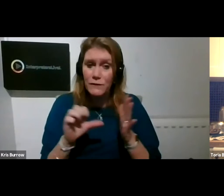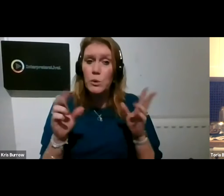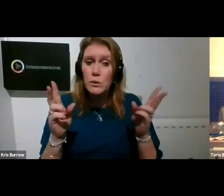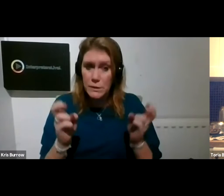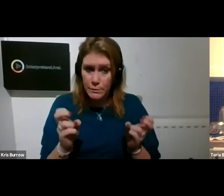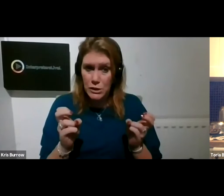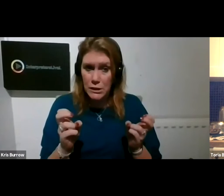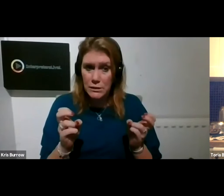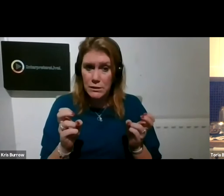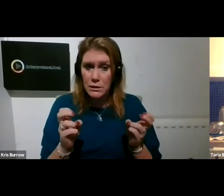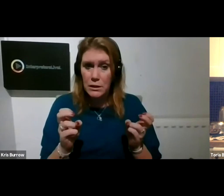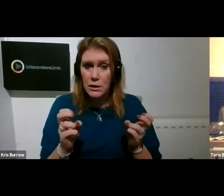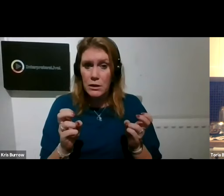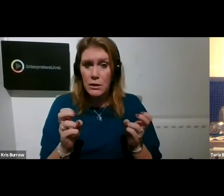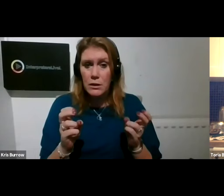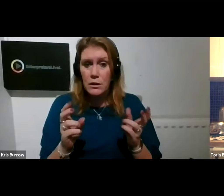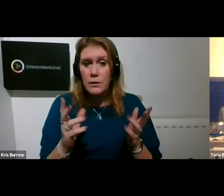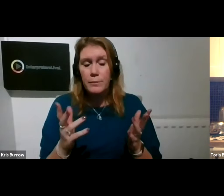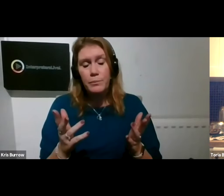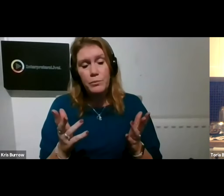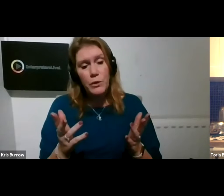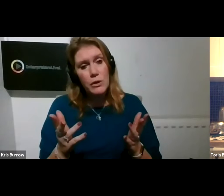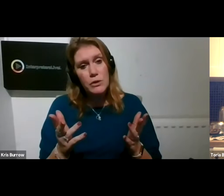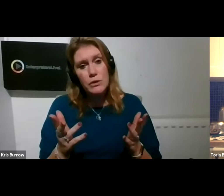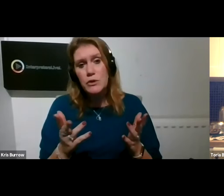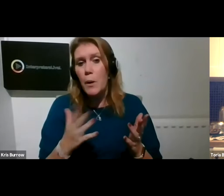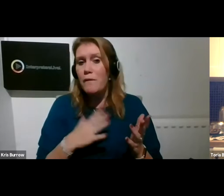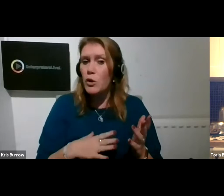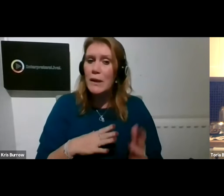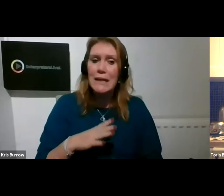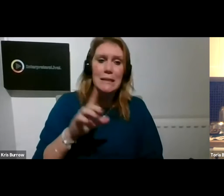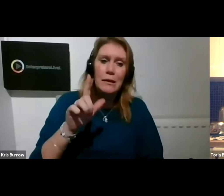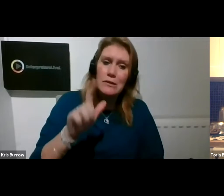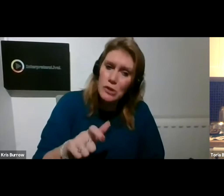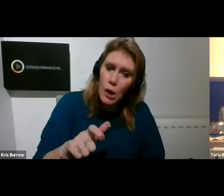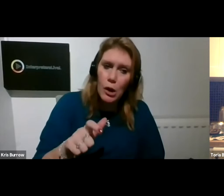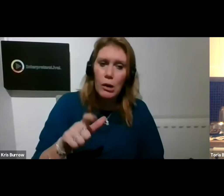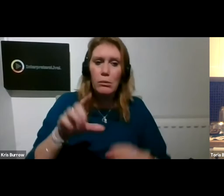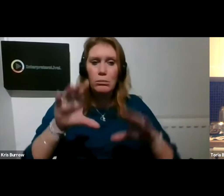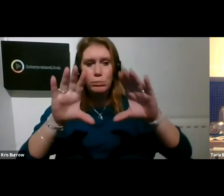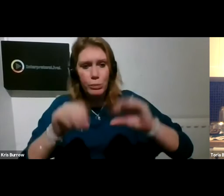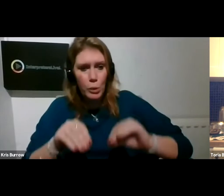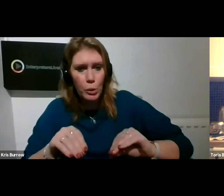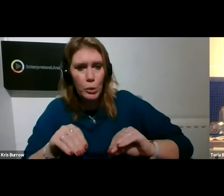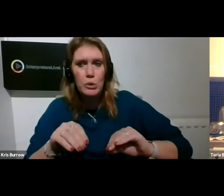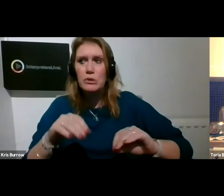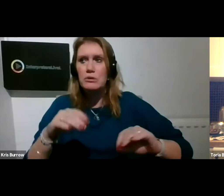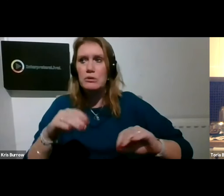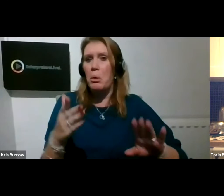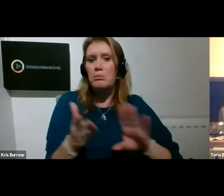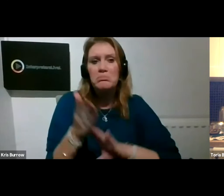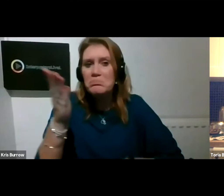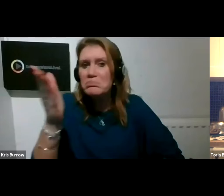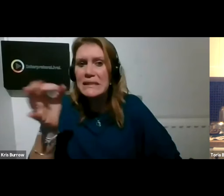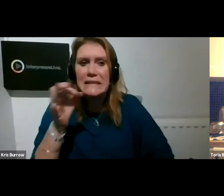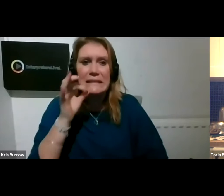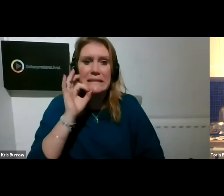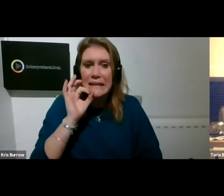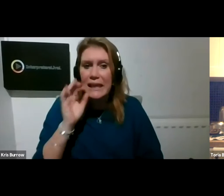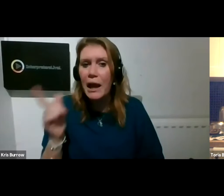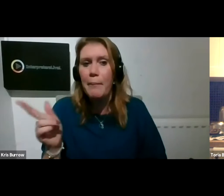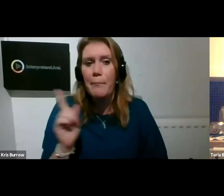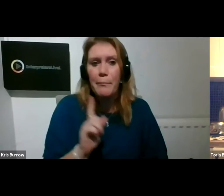just switch yourself on, switch us off, pause it at any time, maybe have a cup of tea, come back for the